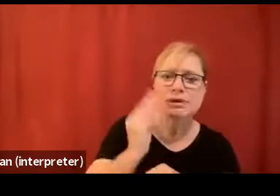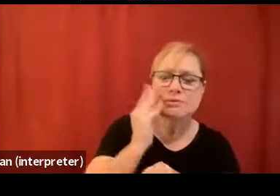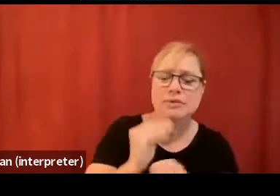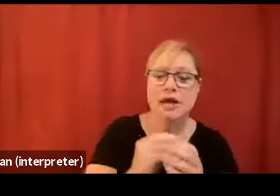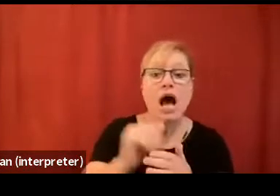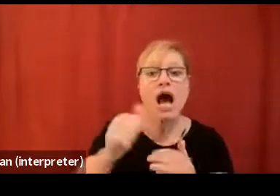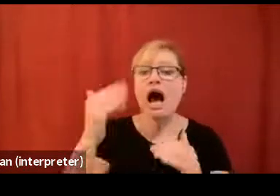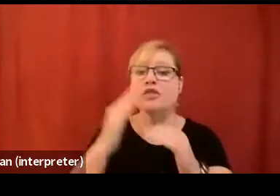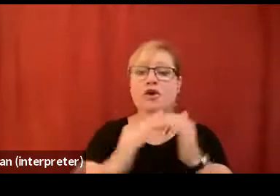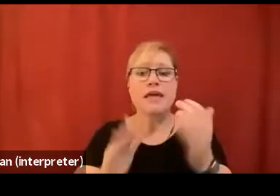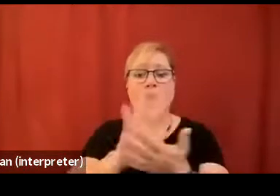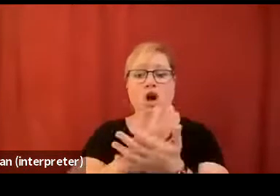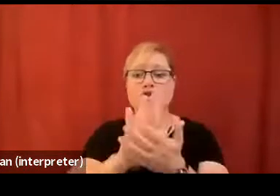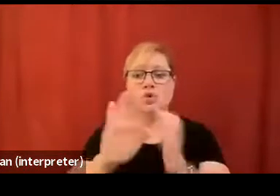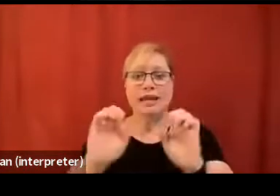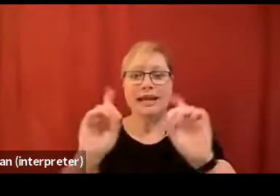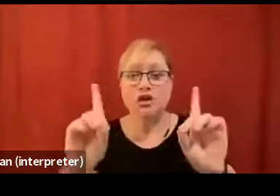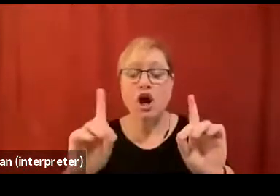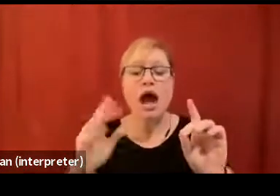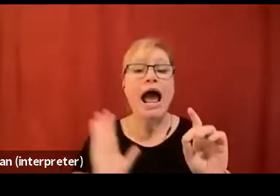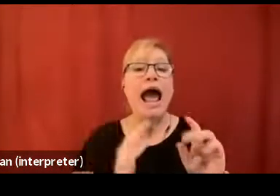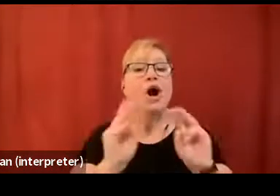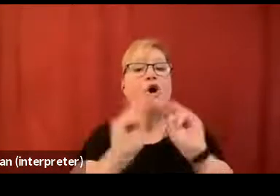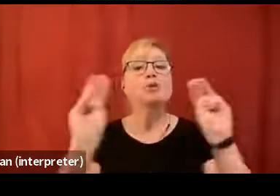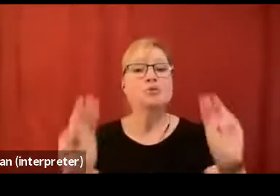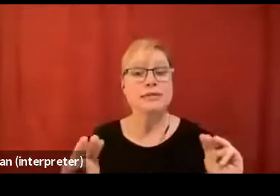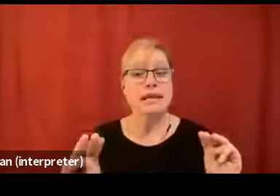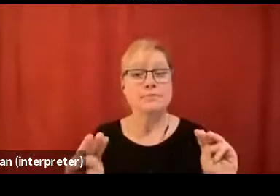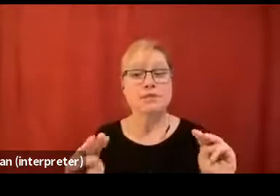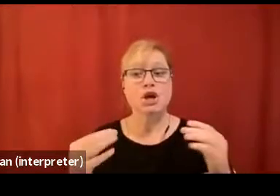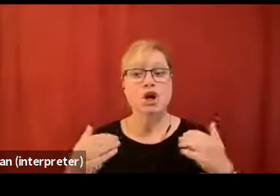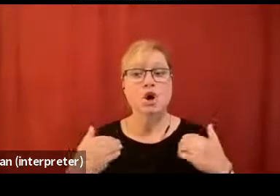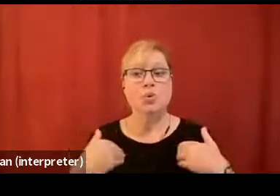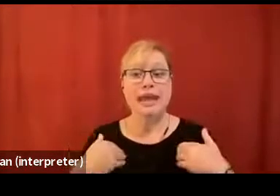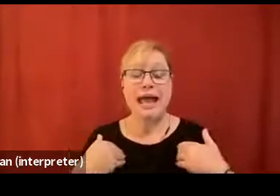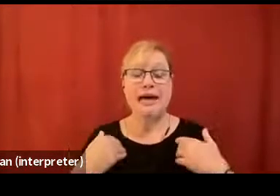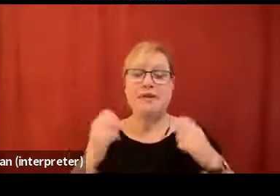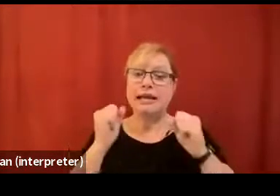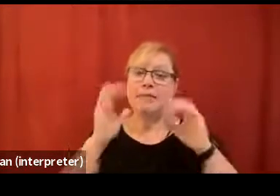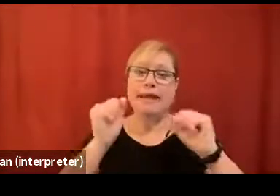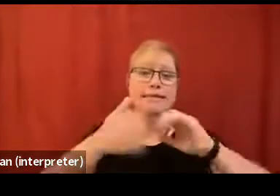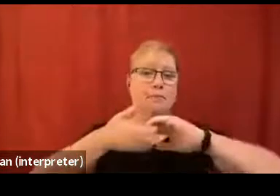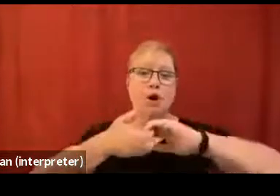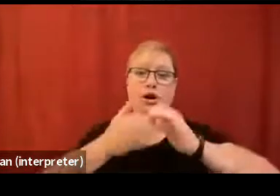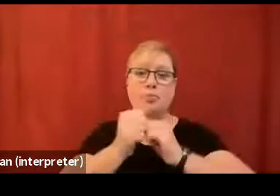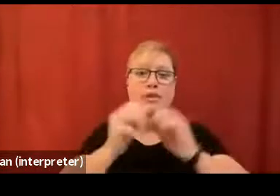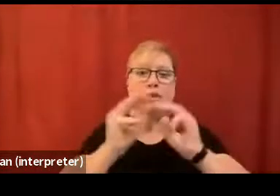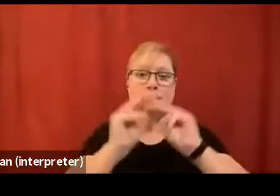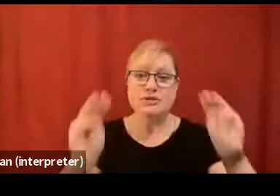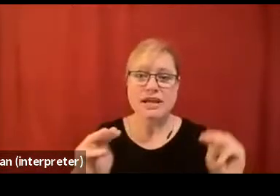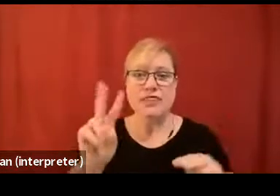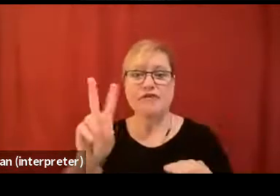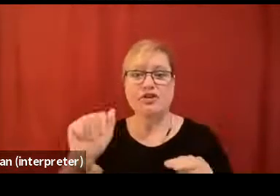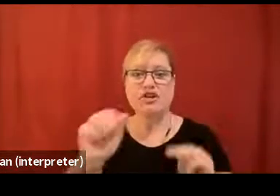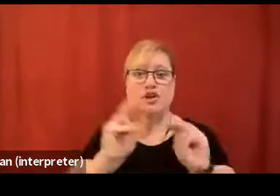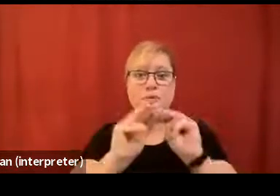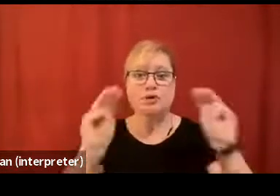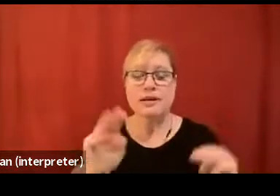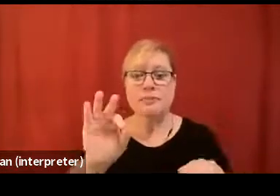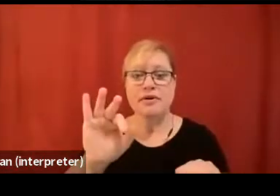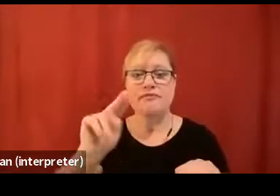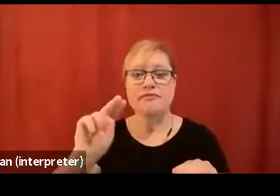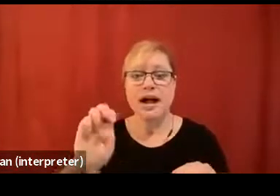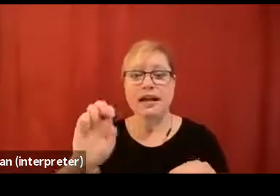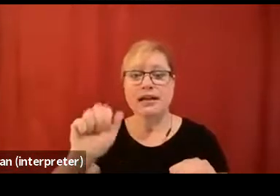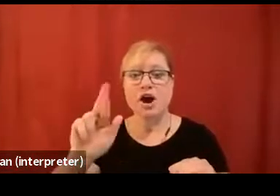school education, even our museums, we have an amazing partnership with the museum here, Virginia Museum of Fine Arts, who